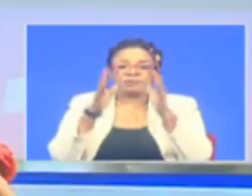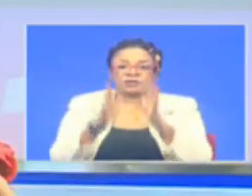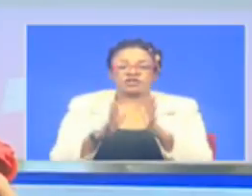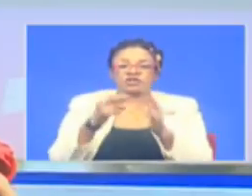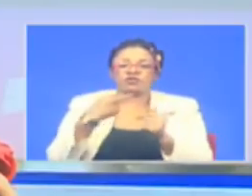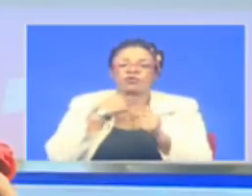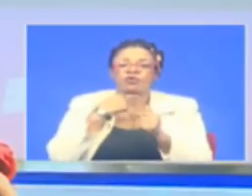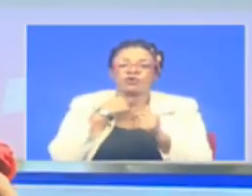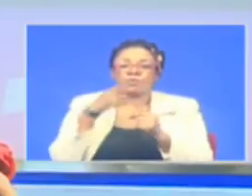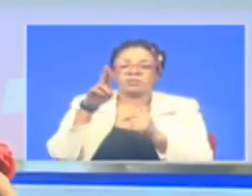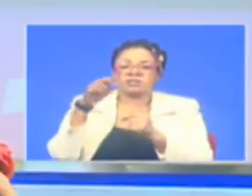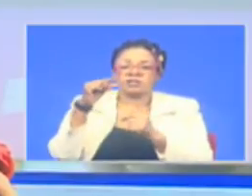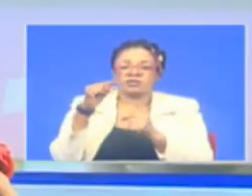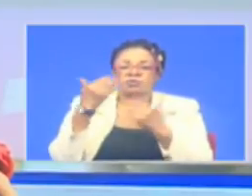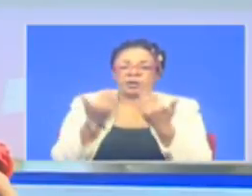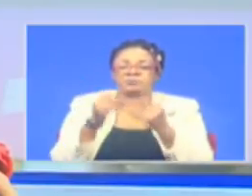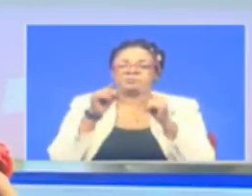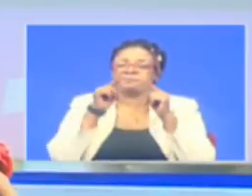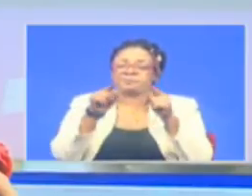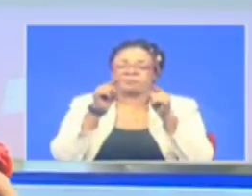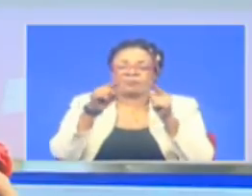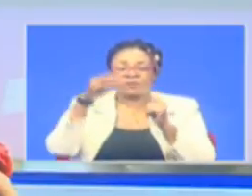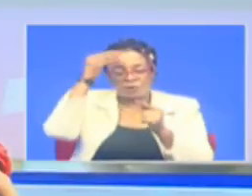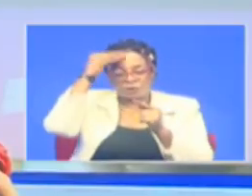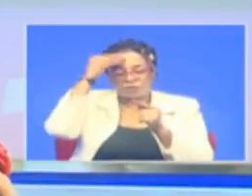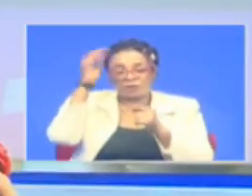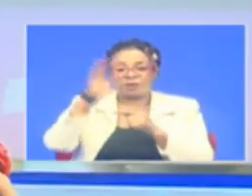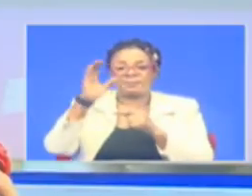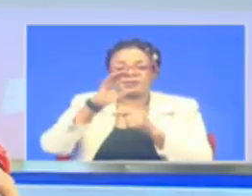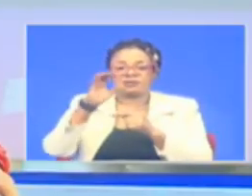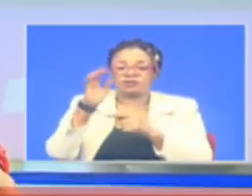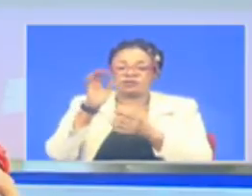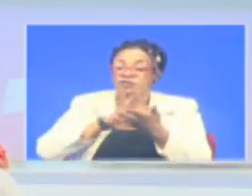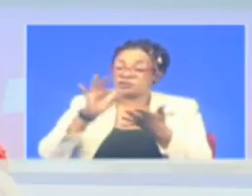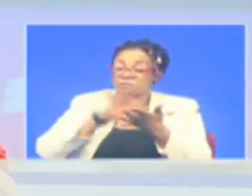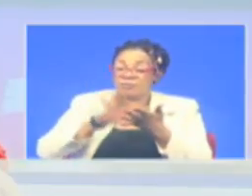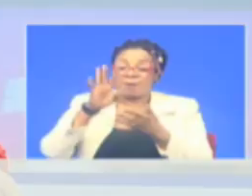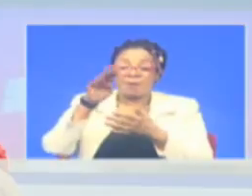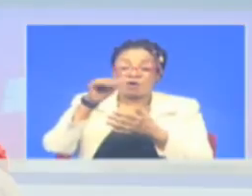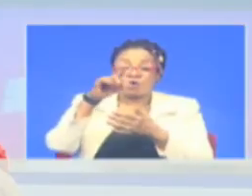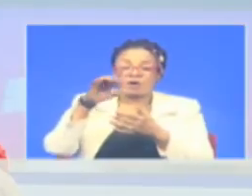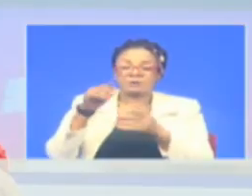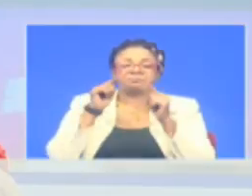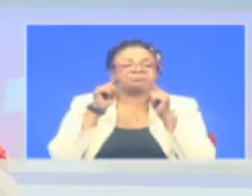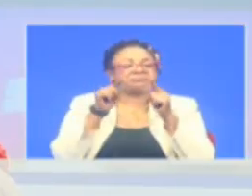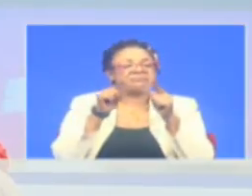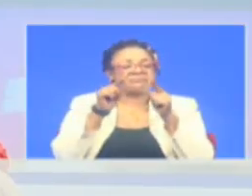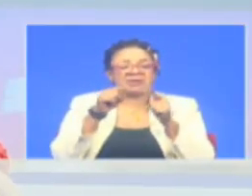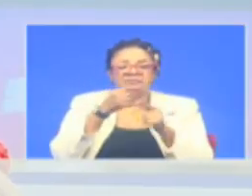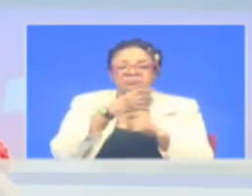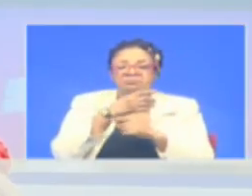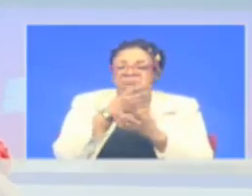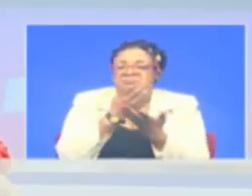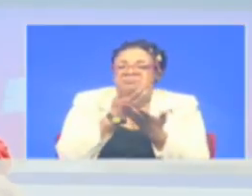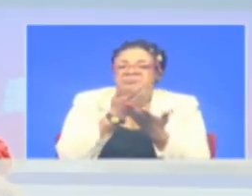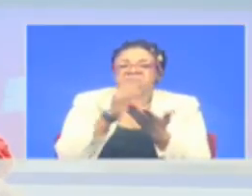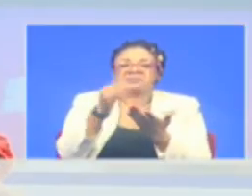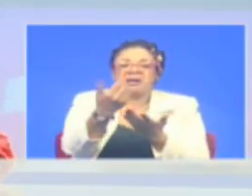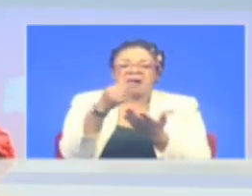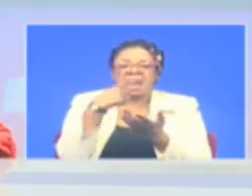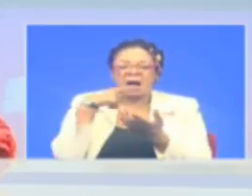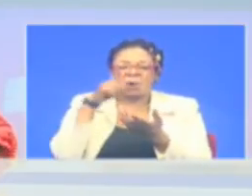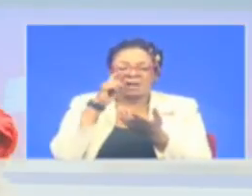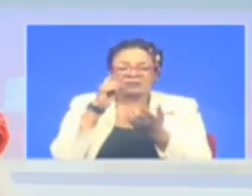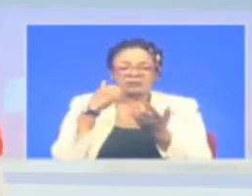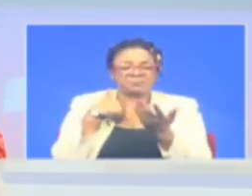has criticized Education Cabinet Secretary George Magoha, accusing him of arrogance and high-handedness for